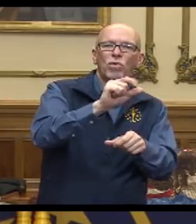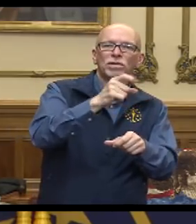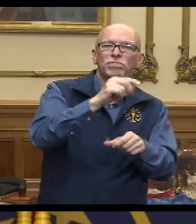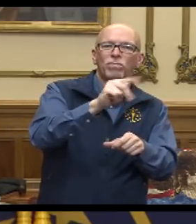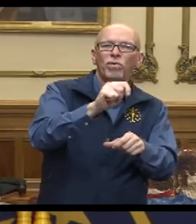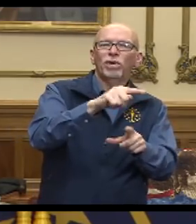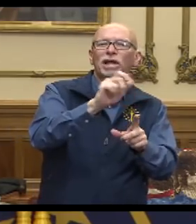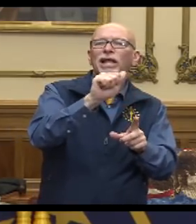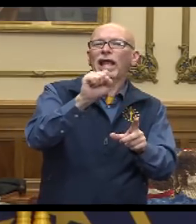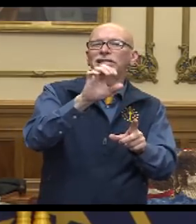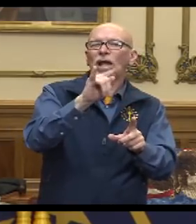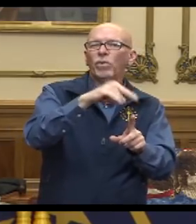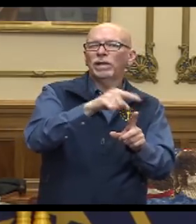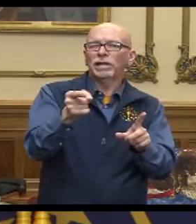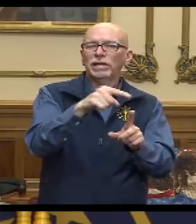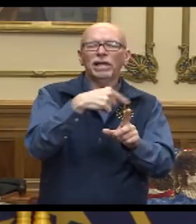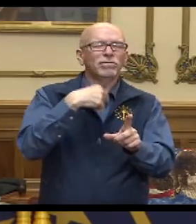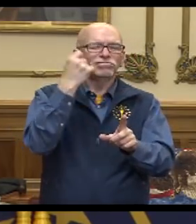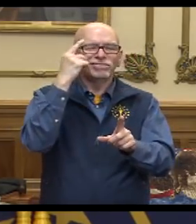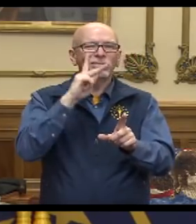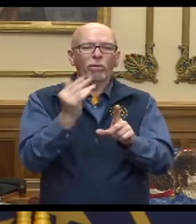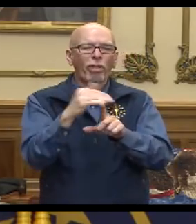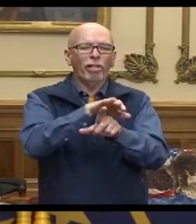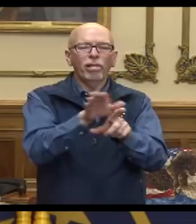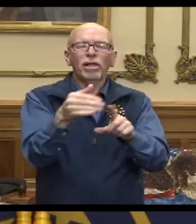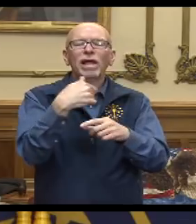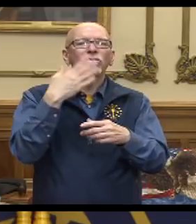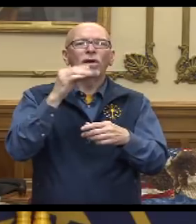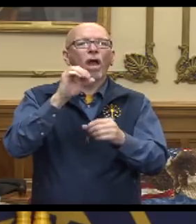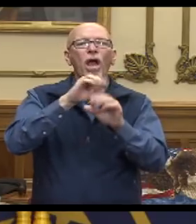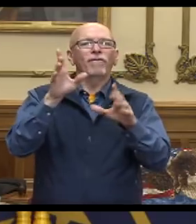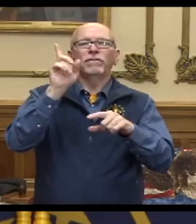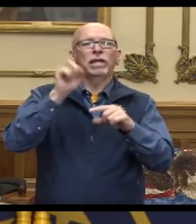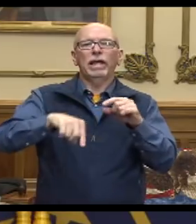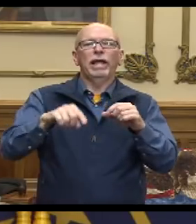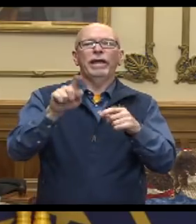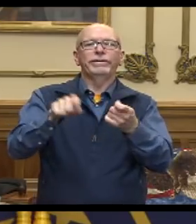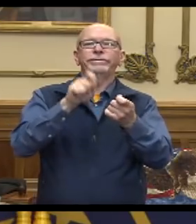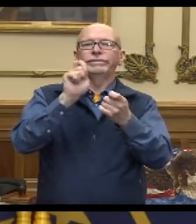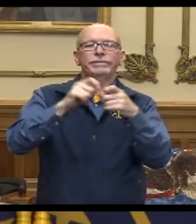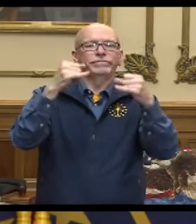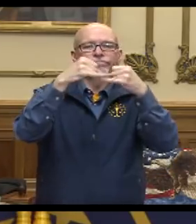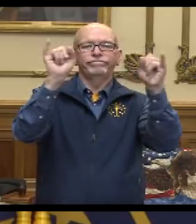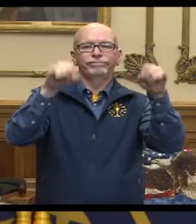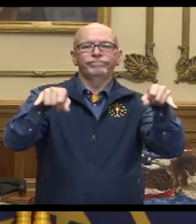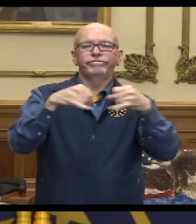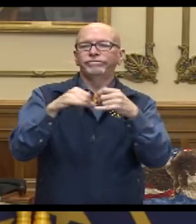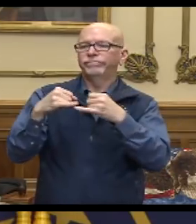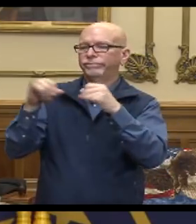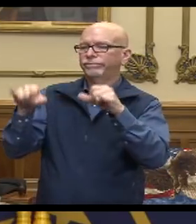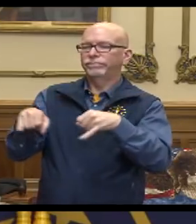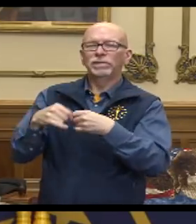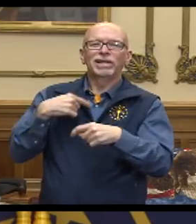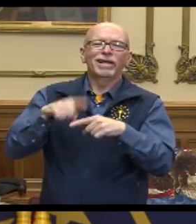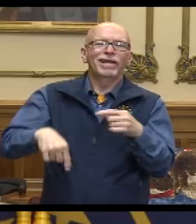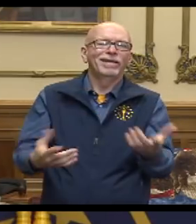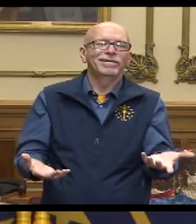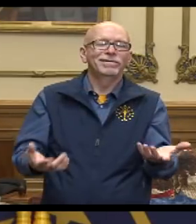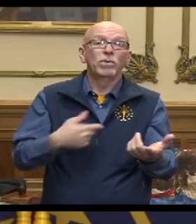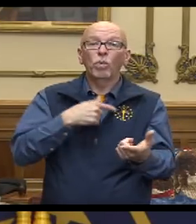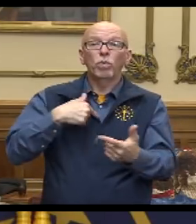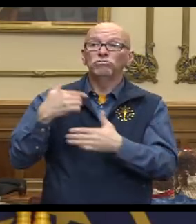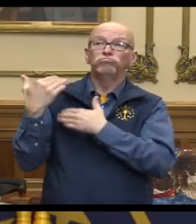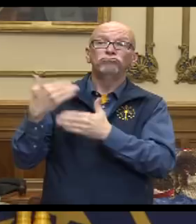Cass County. And so you're obviously never going to get this thing perfect, and you're never going to be able to, and we're not restricting